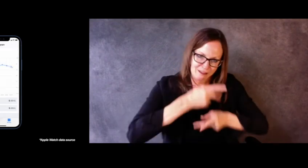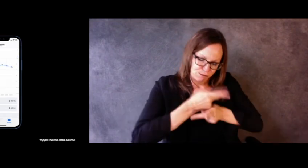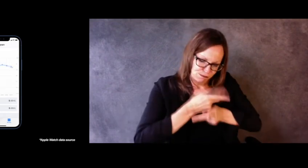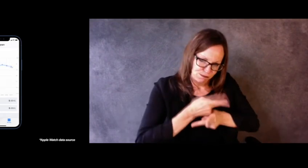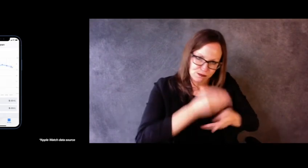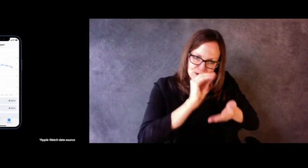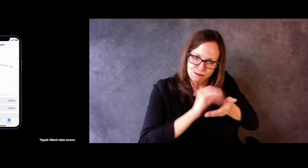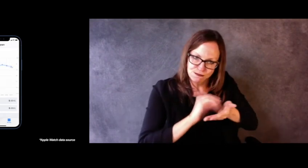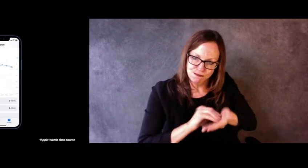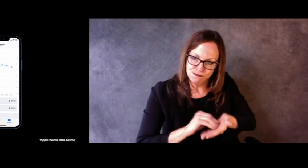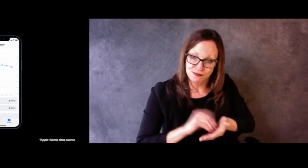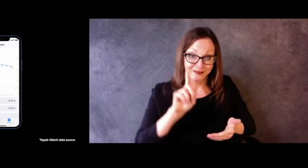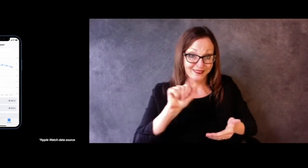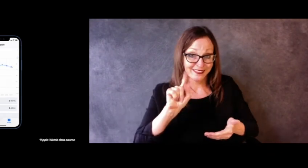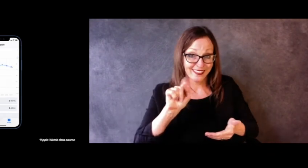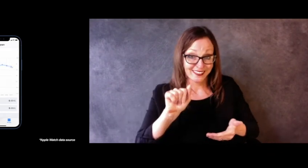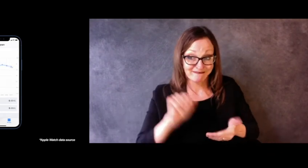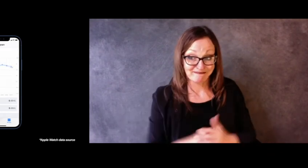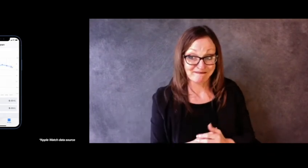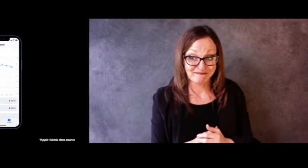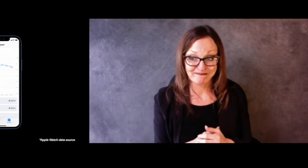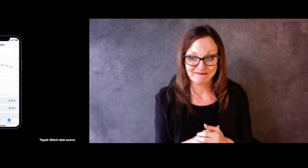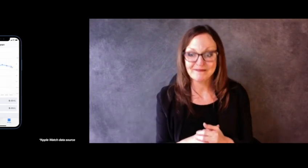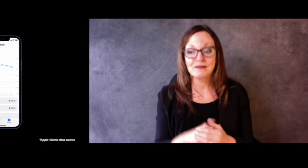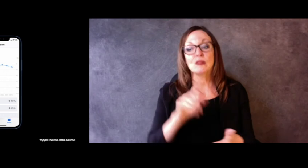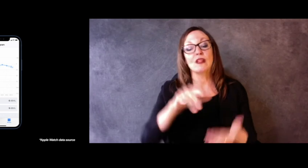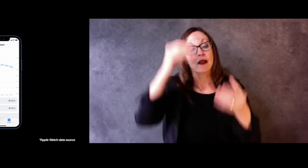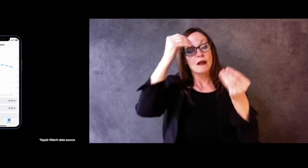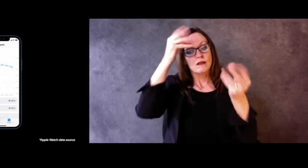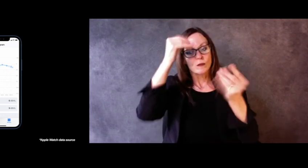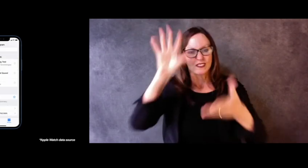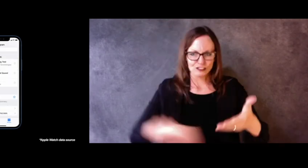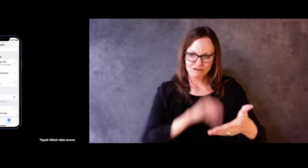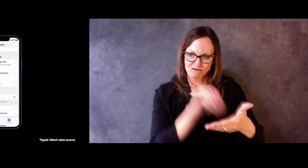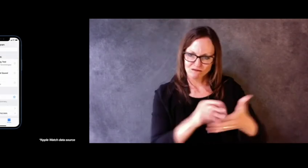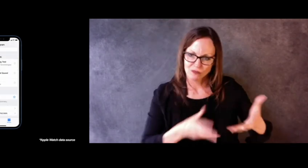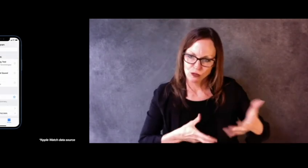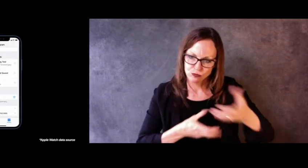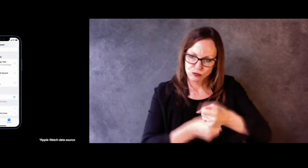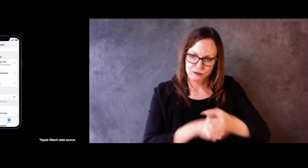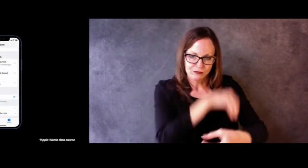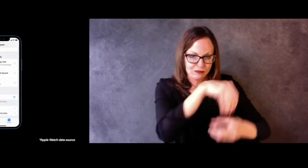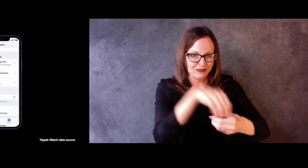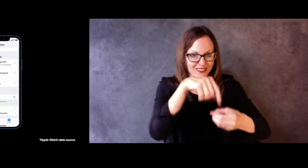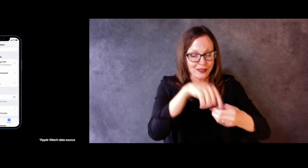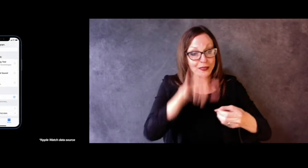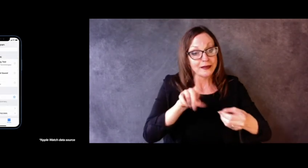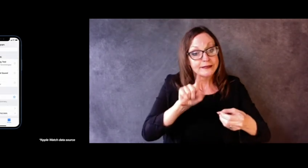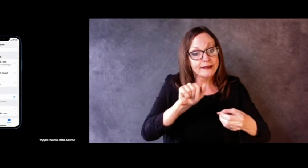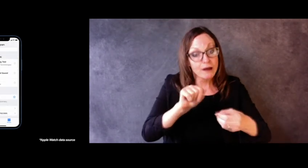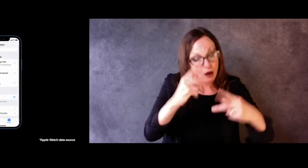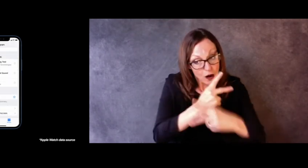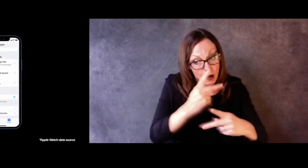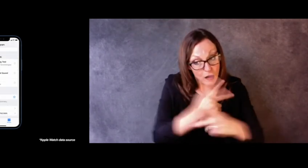you have an audiogram, the information is populated here. You can see the third-party apps that you have given